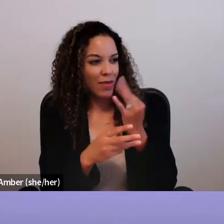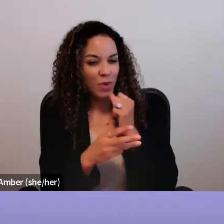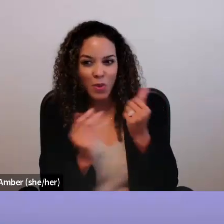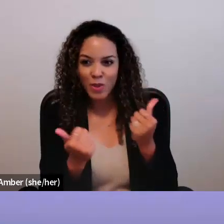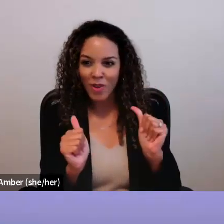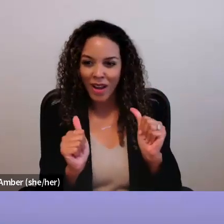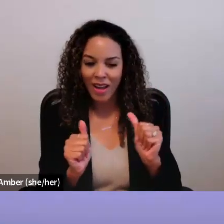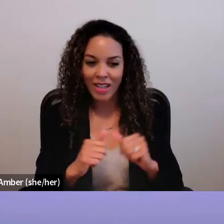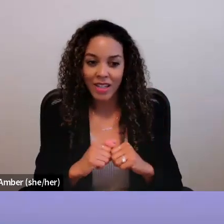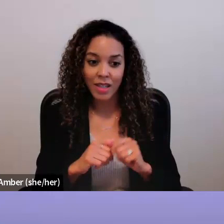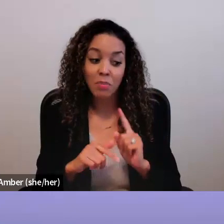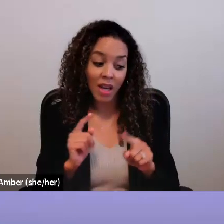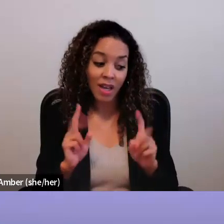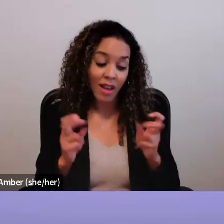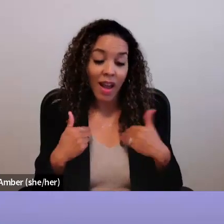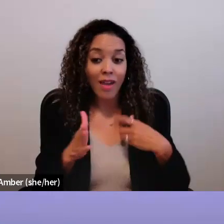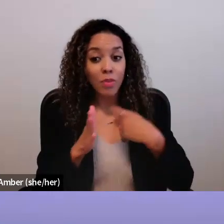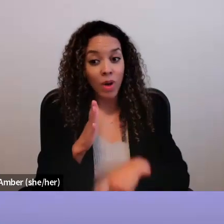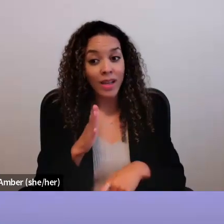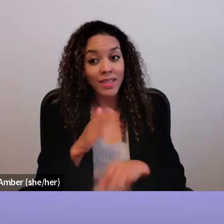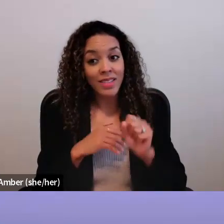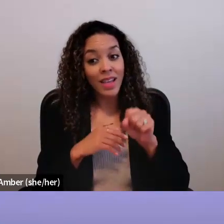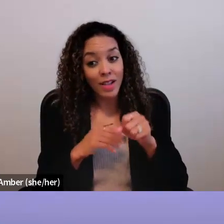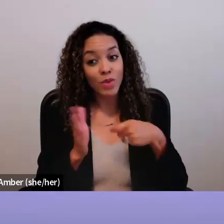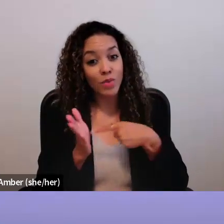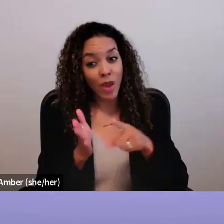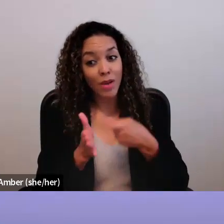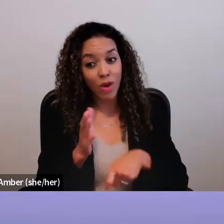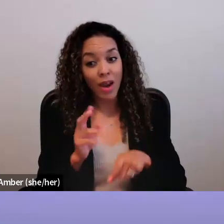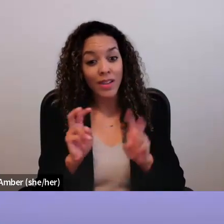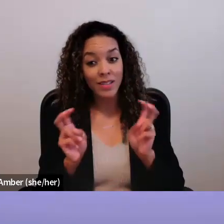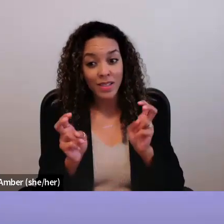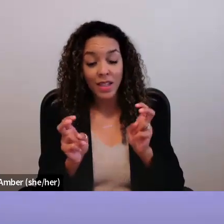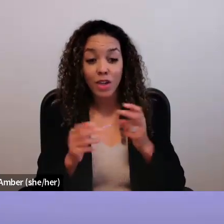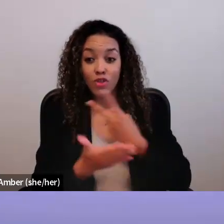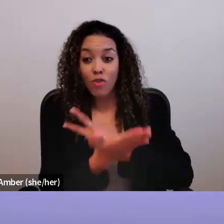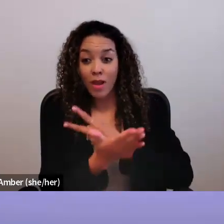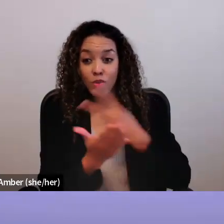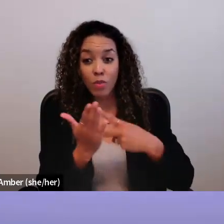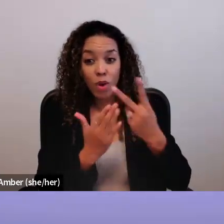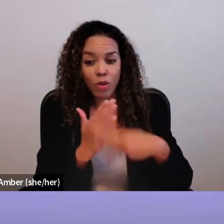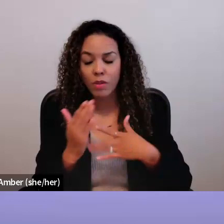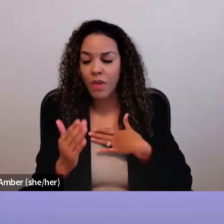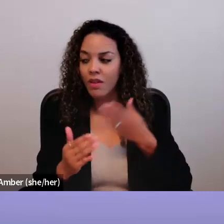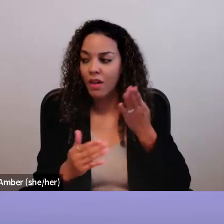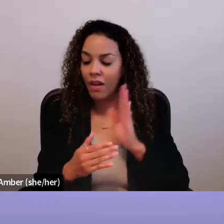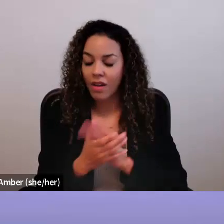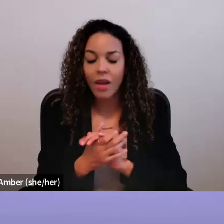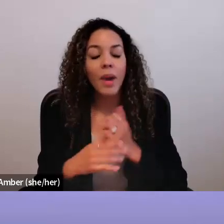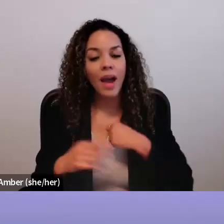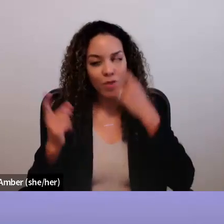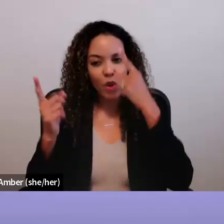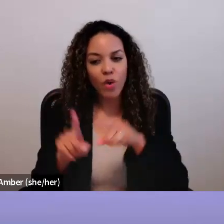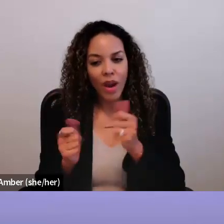But it is a price, and you do pay a price. I know, graduate programs, oh my God. So I'd have to agree with everything you